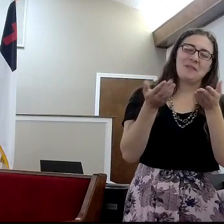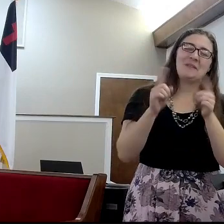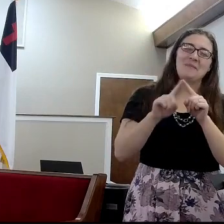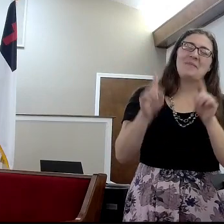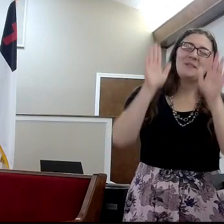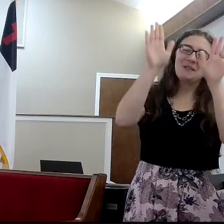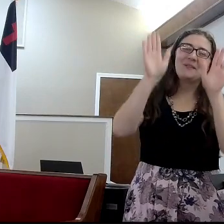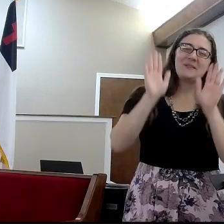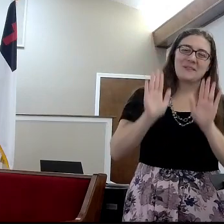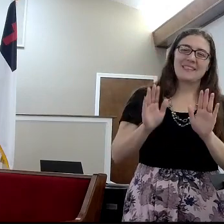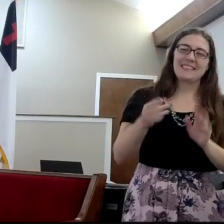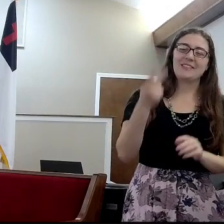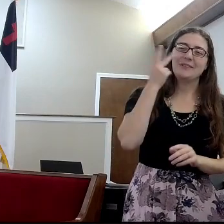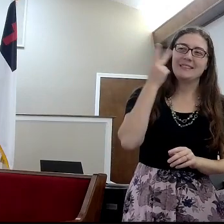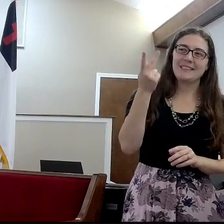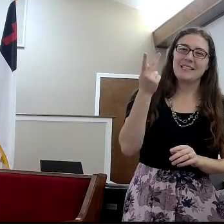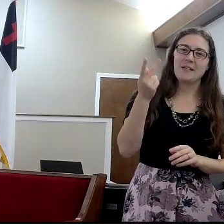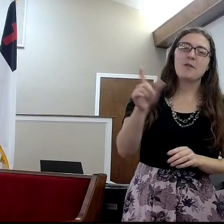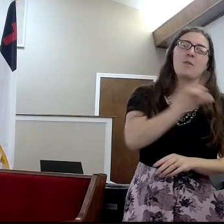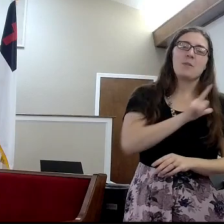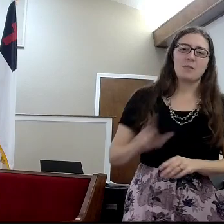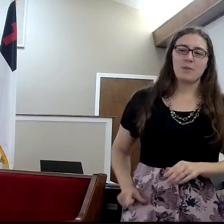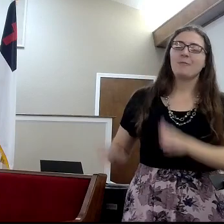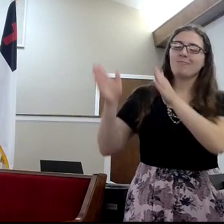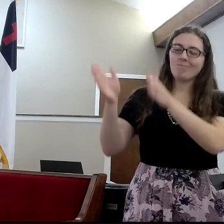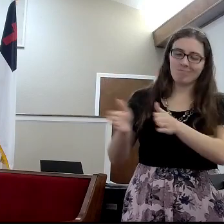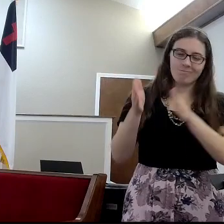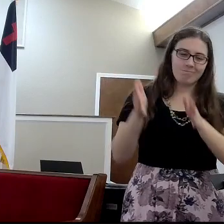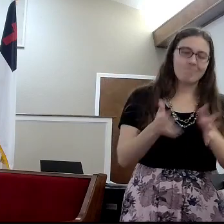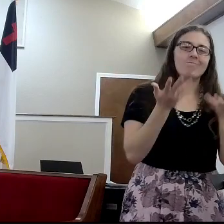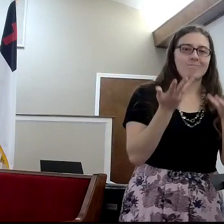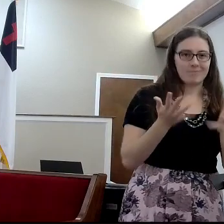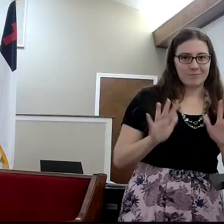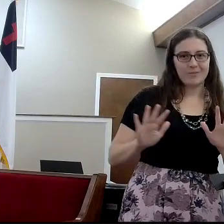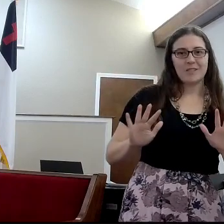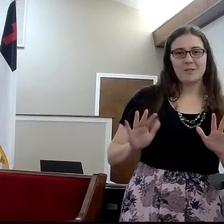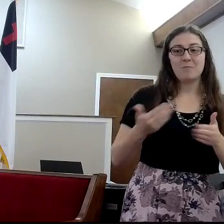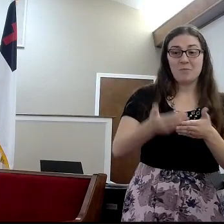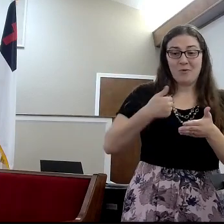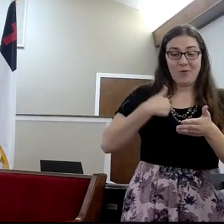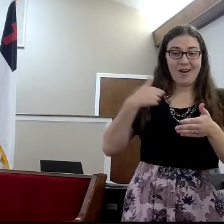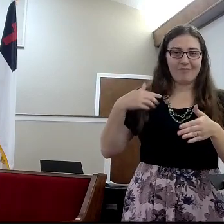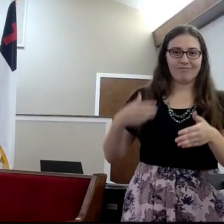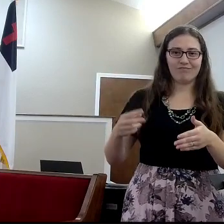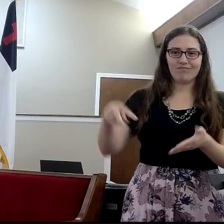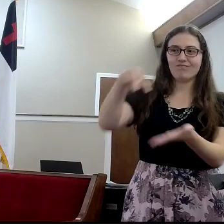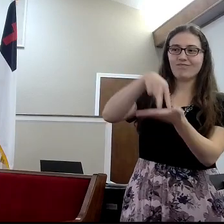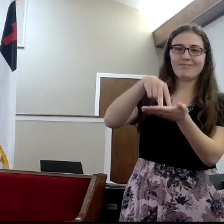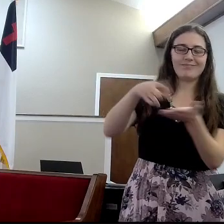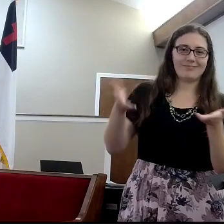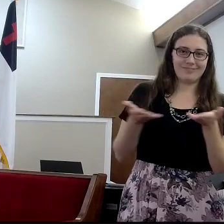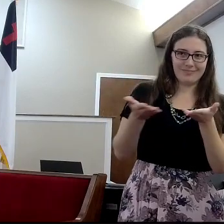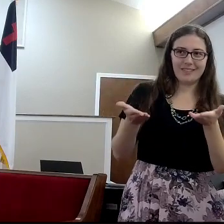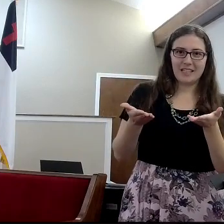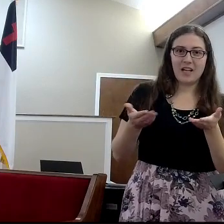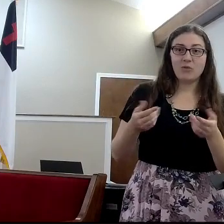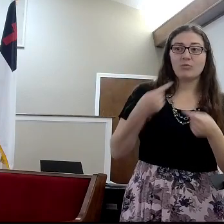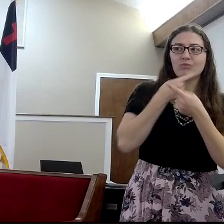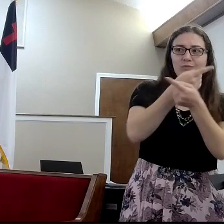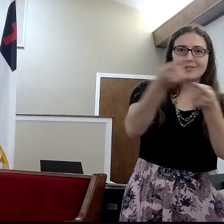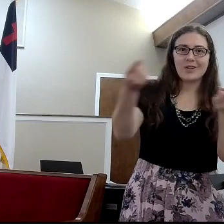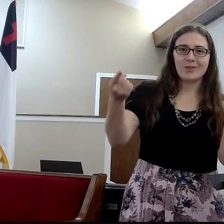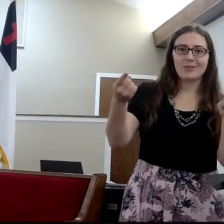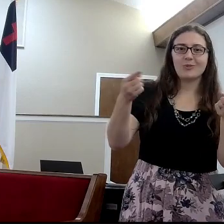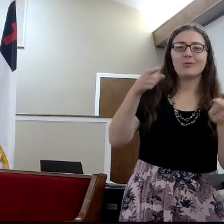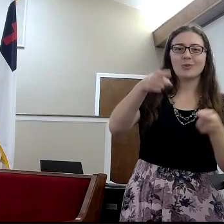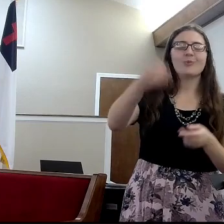about. So it's just so great to see what the Lord has already done before I even get up here to start. None of y'all would have known that had I not told